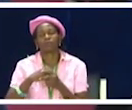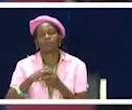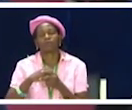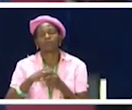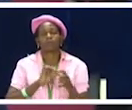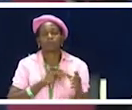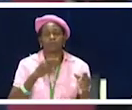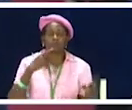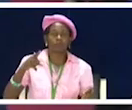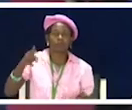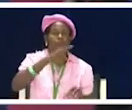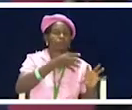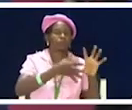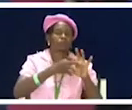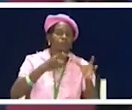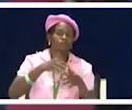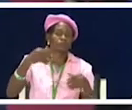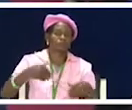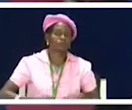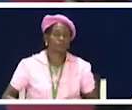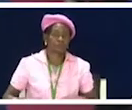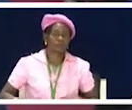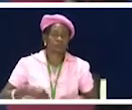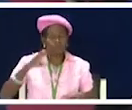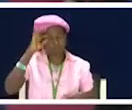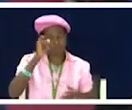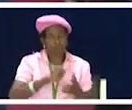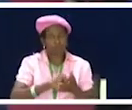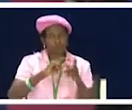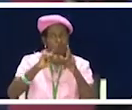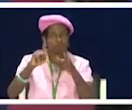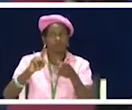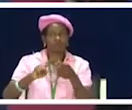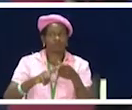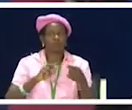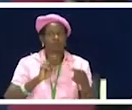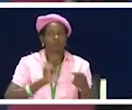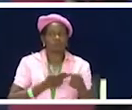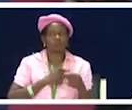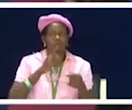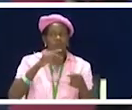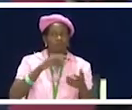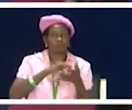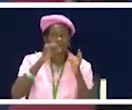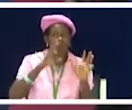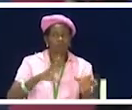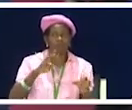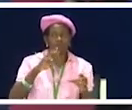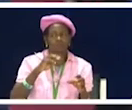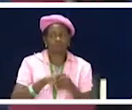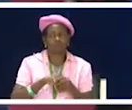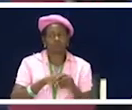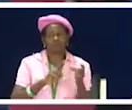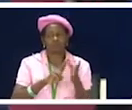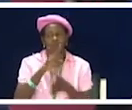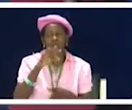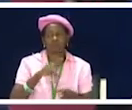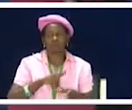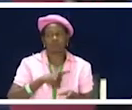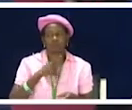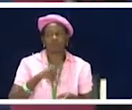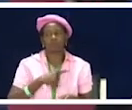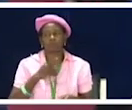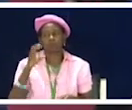I've told you the story of a young man who came to us, was one of my students in those days at the University of Lagos.